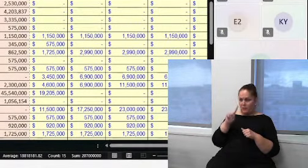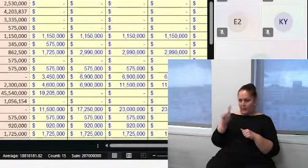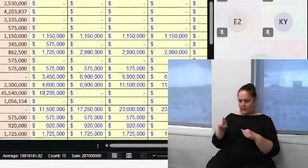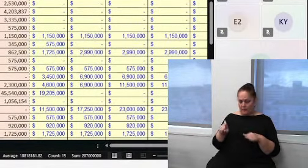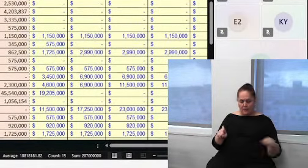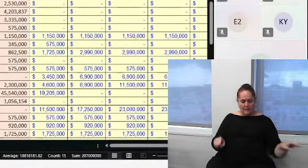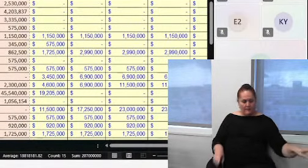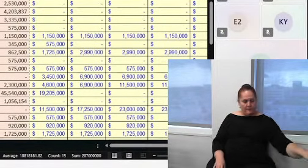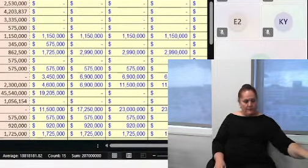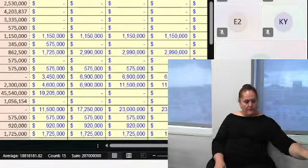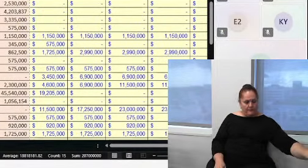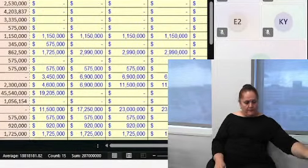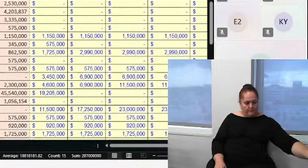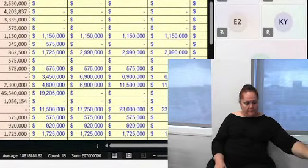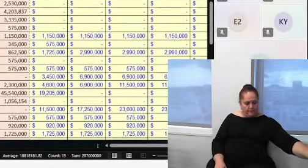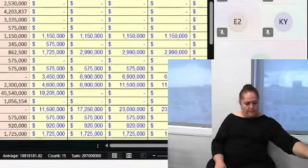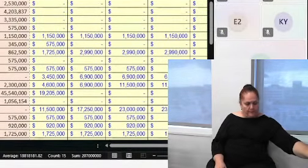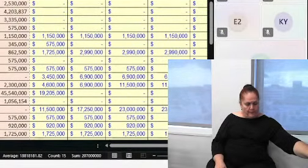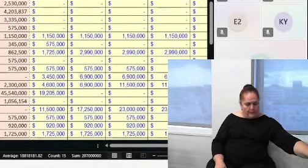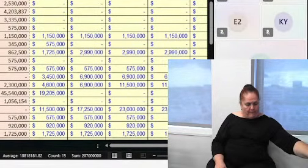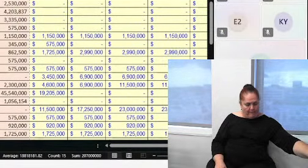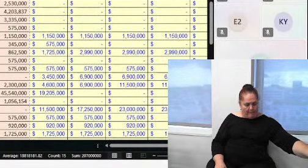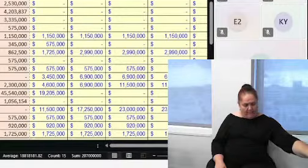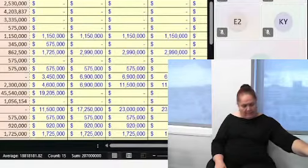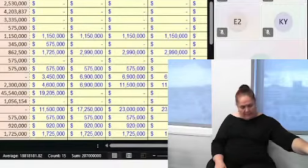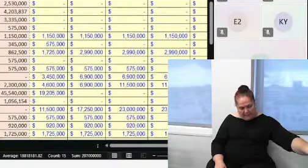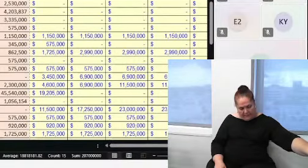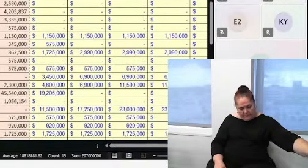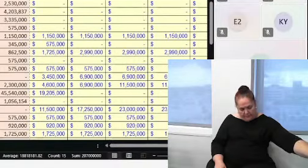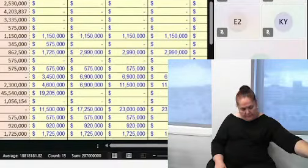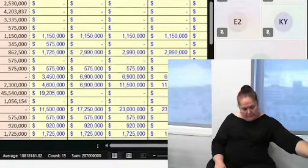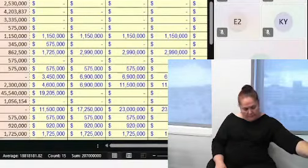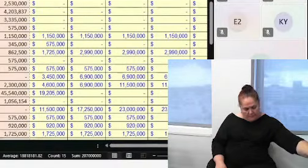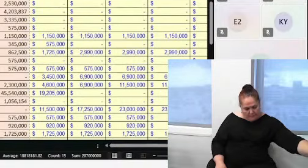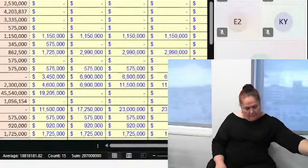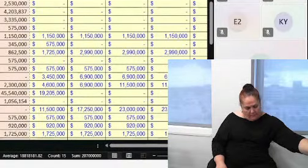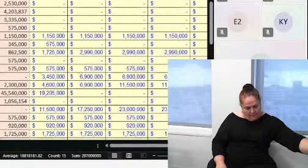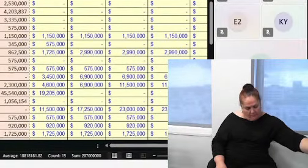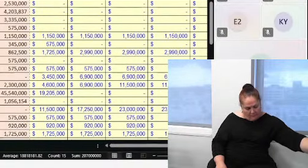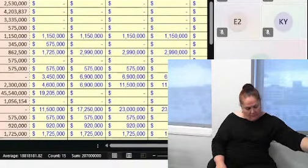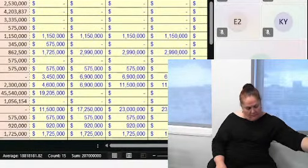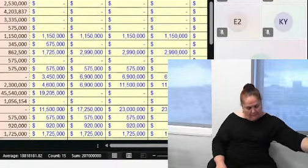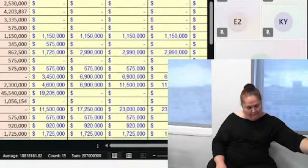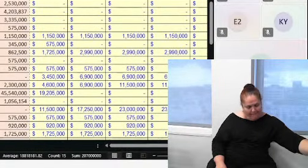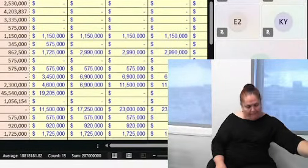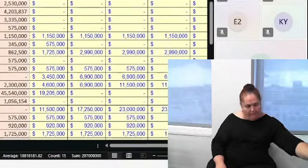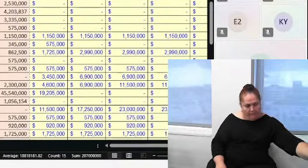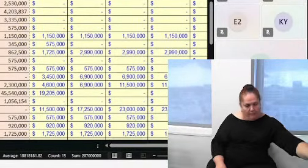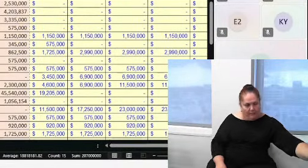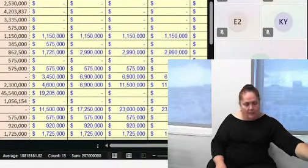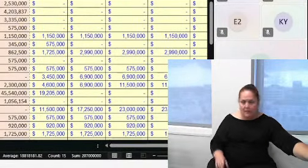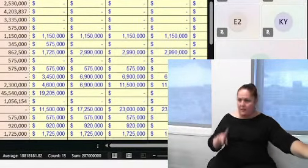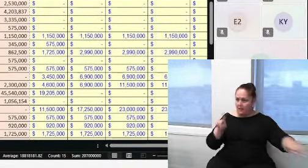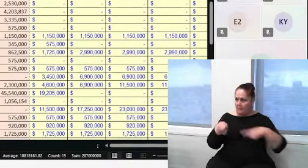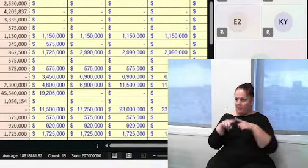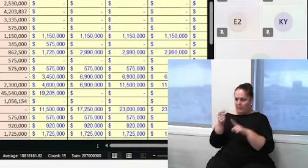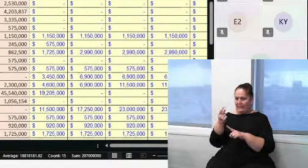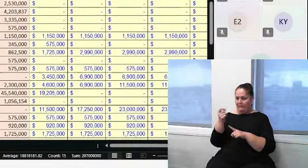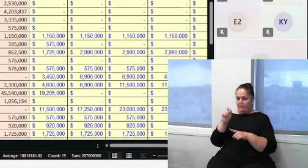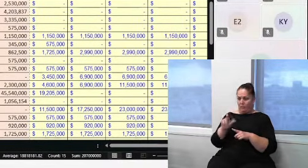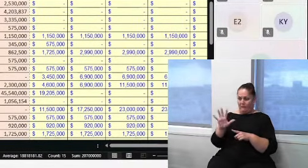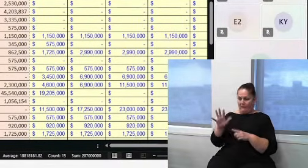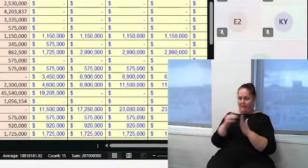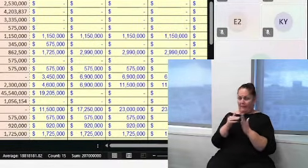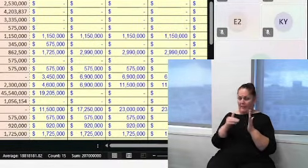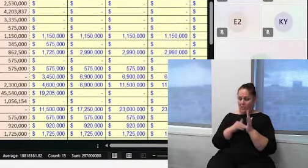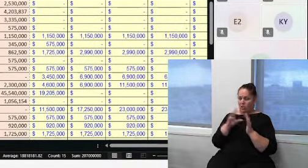So I'm going to try to ask you the question, okay? And then this is going to be the last attempt at it, okay? With respect to the 11.5